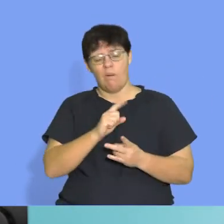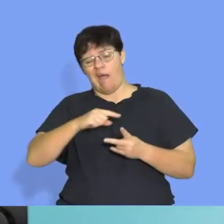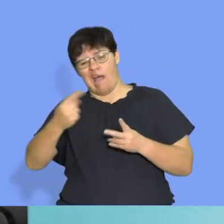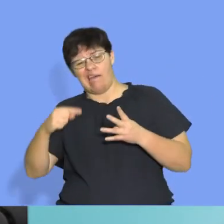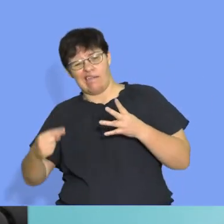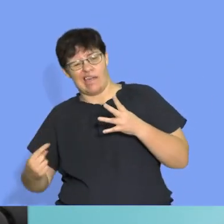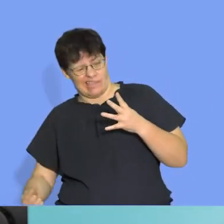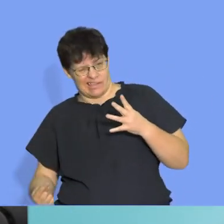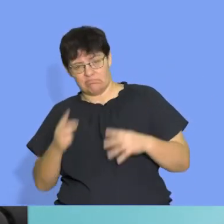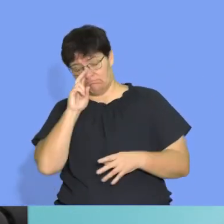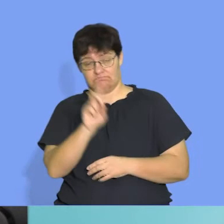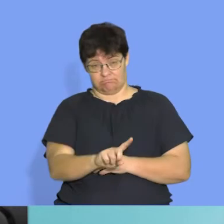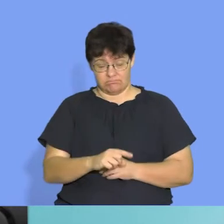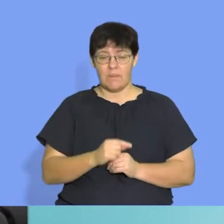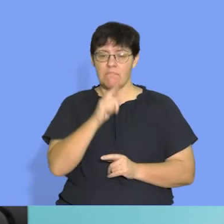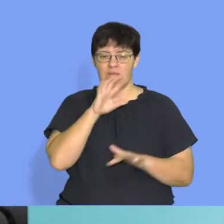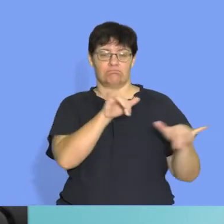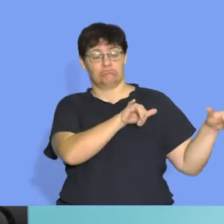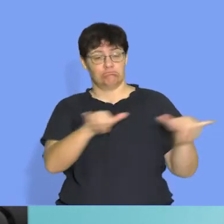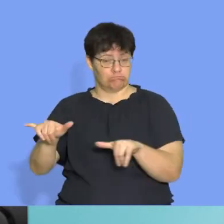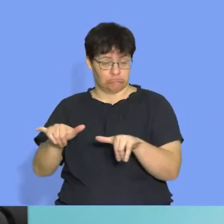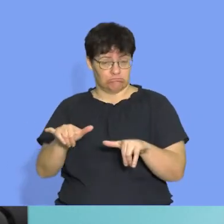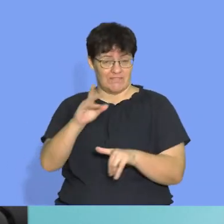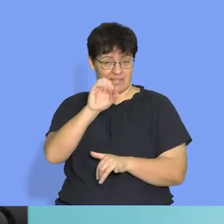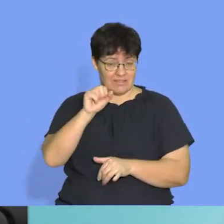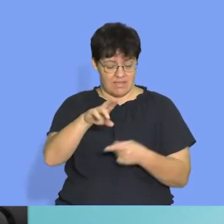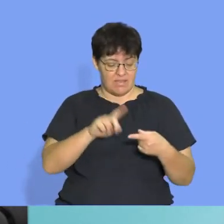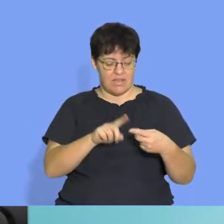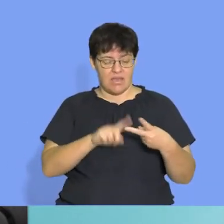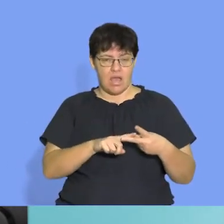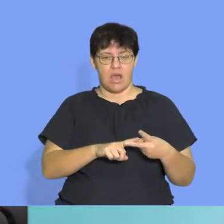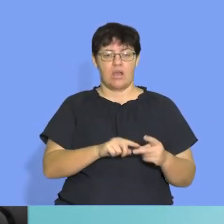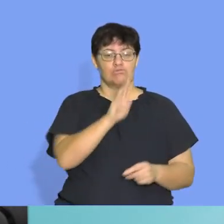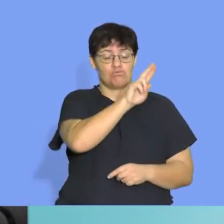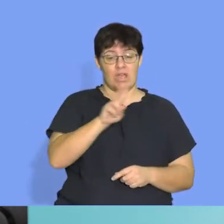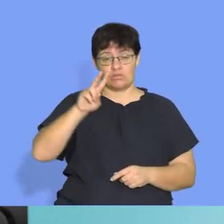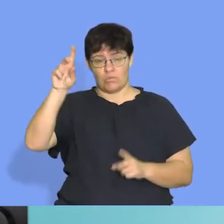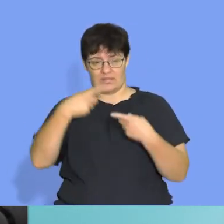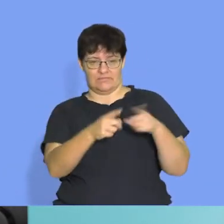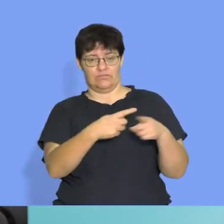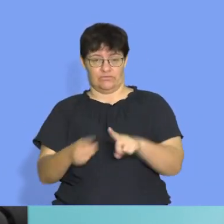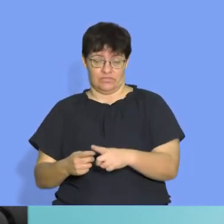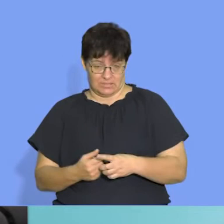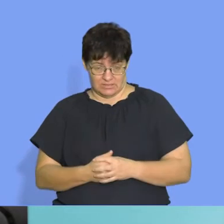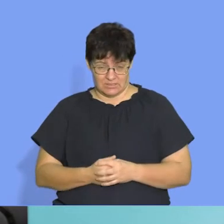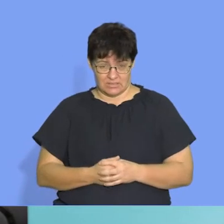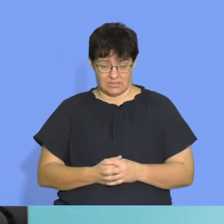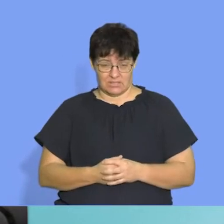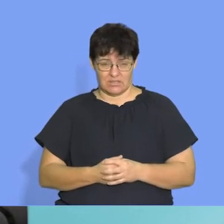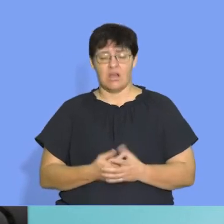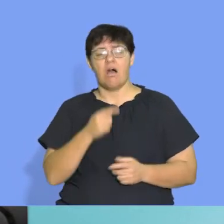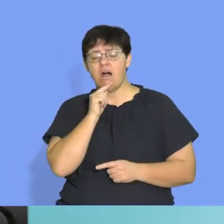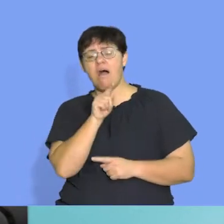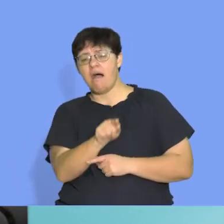of factorizing, which is mainly the common factor and the difference of two squares, and try to see then how do we treat